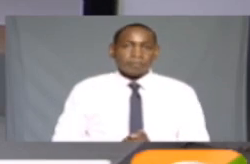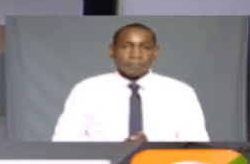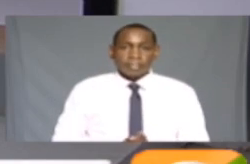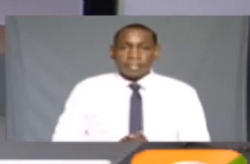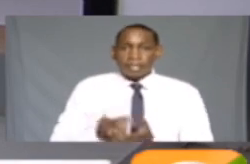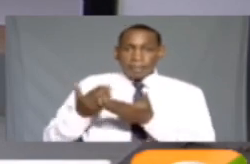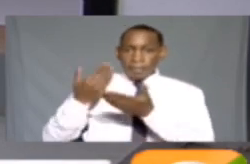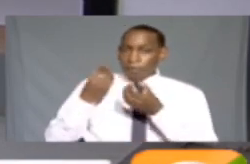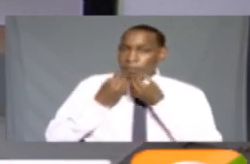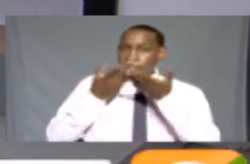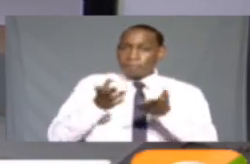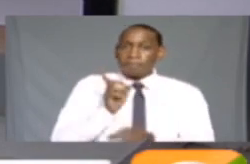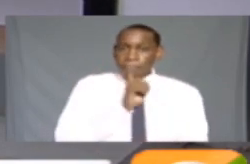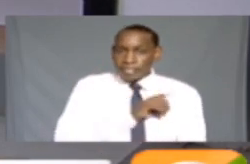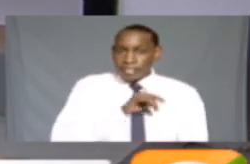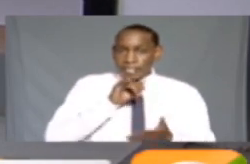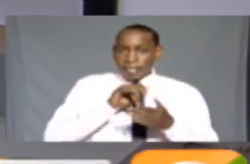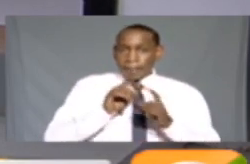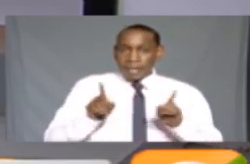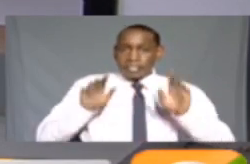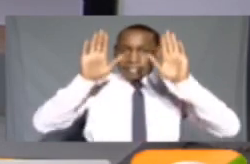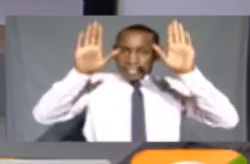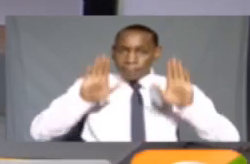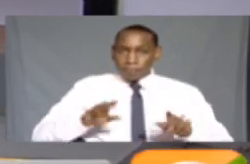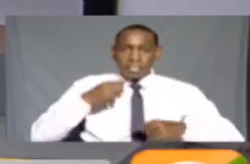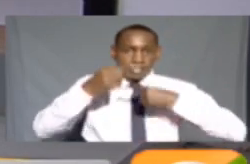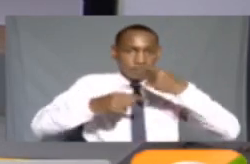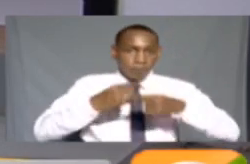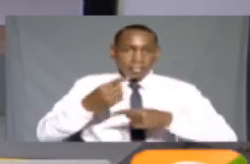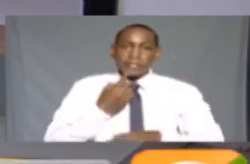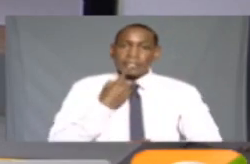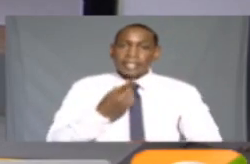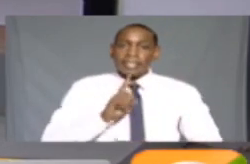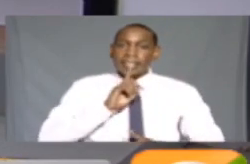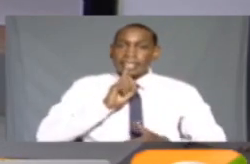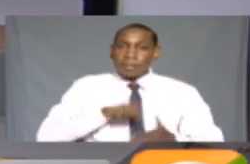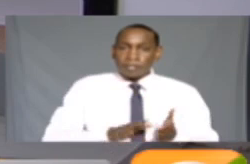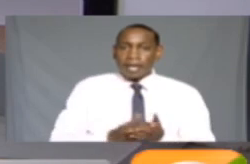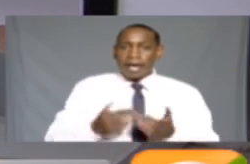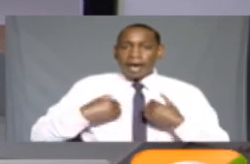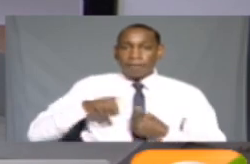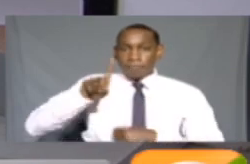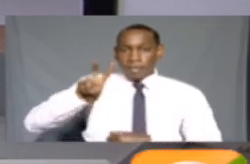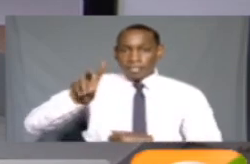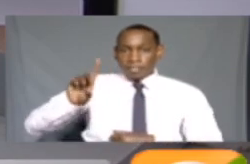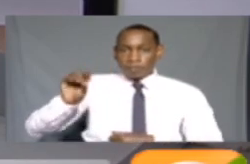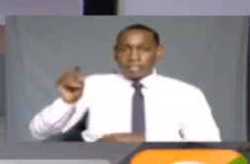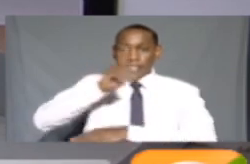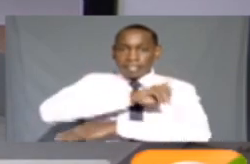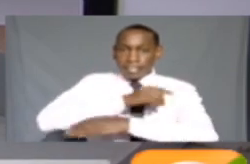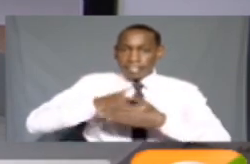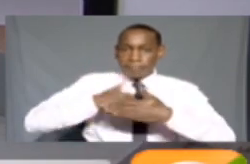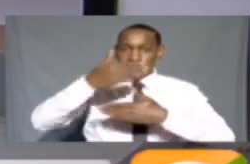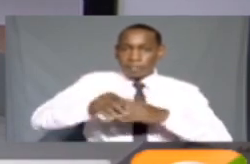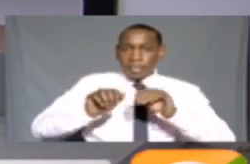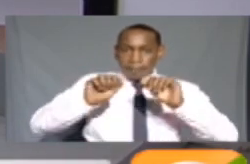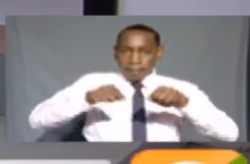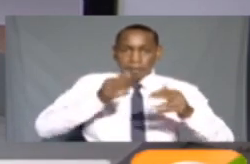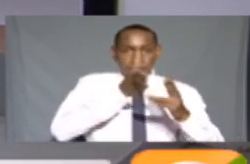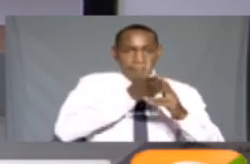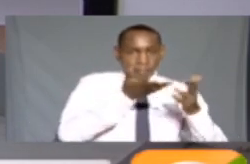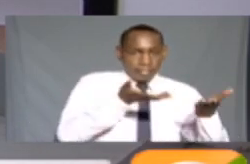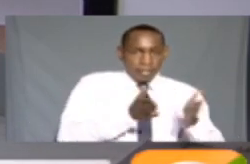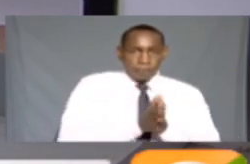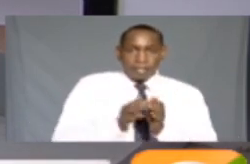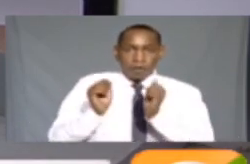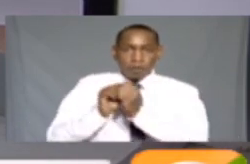been told to you many times, but it is still important to continue to tell you this, because you have 120 days. You are going to be able, between now and October